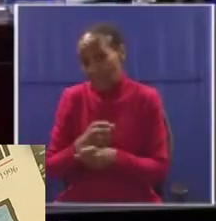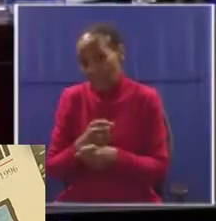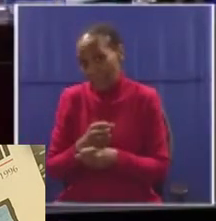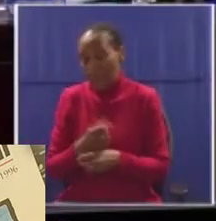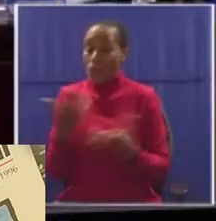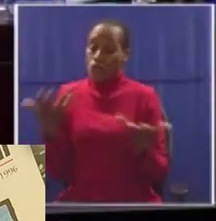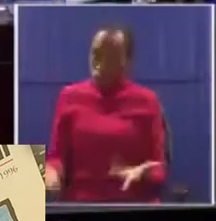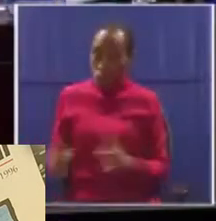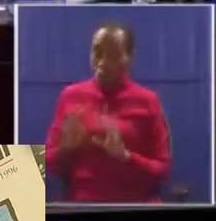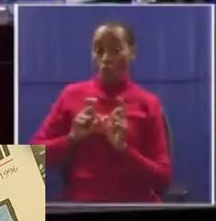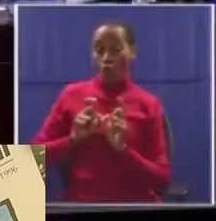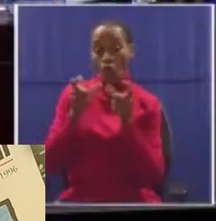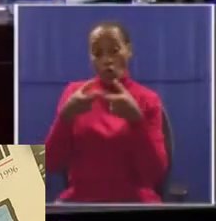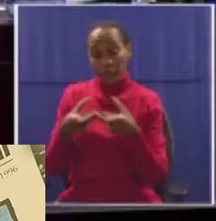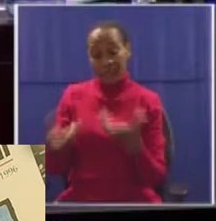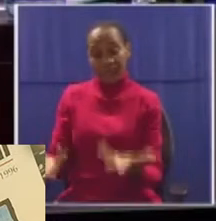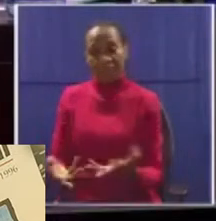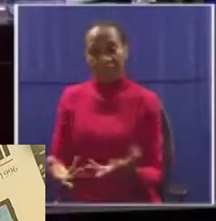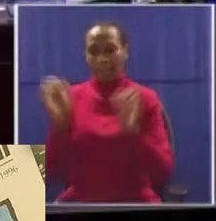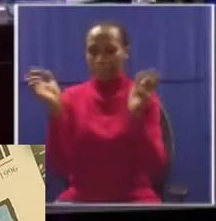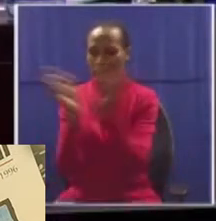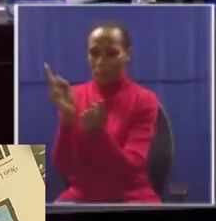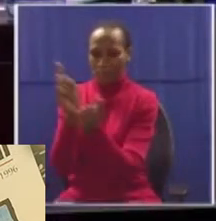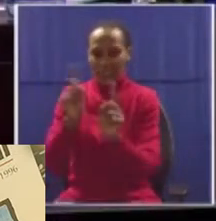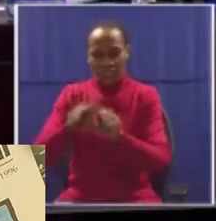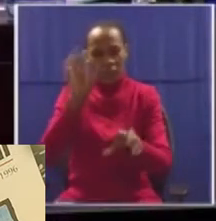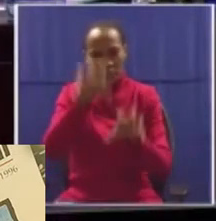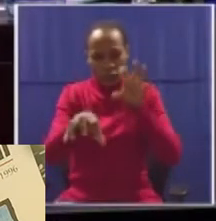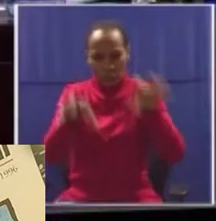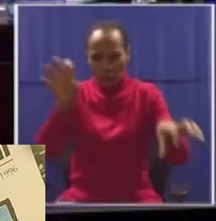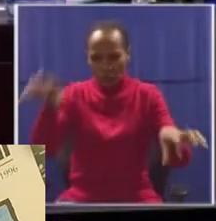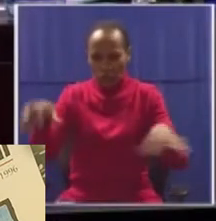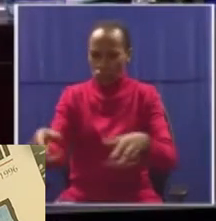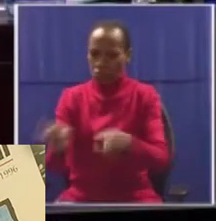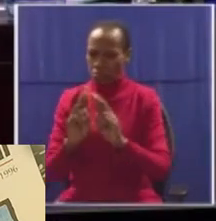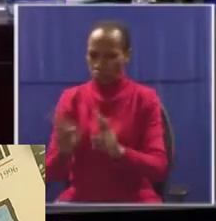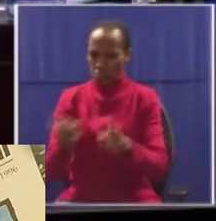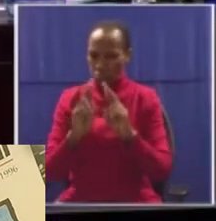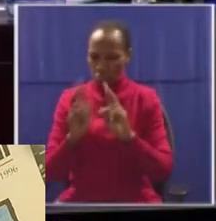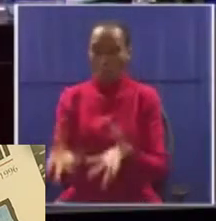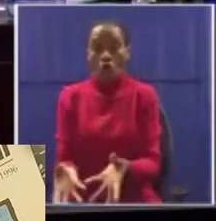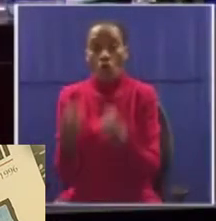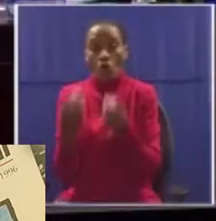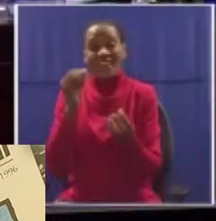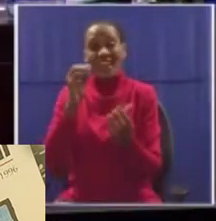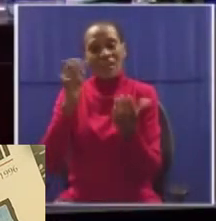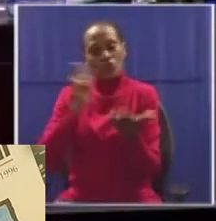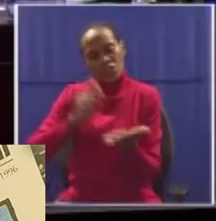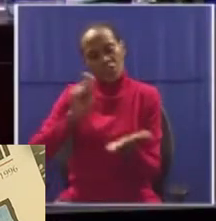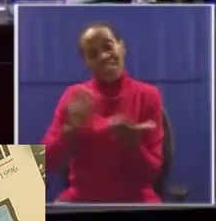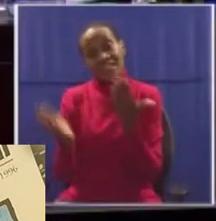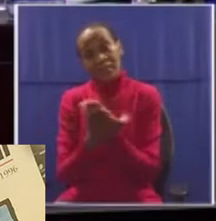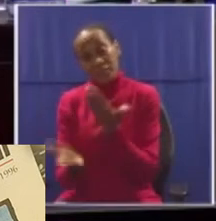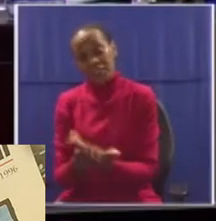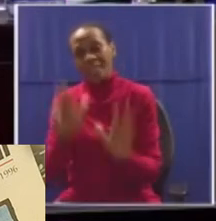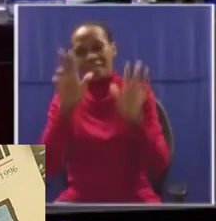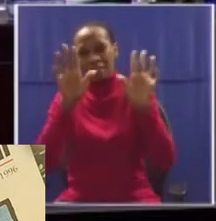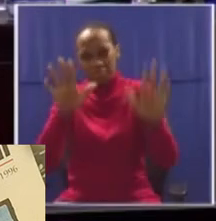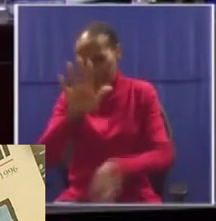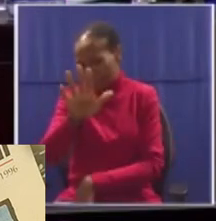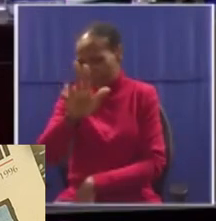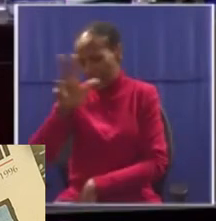in response to the call for public comment the committee received 58 written submissions from